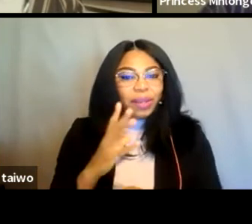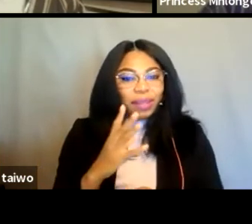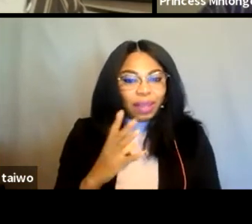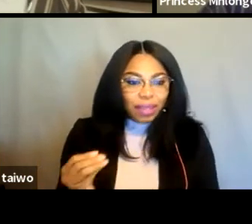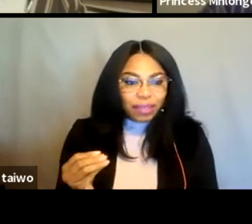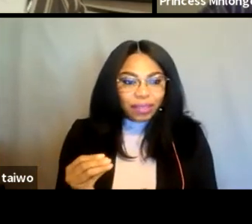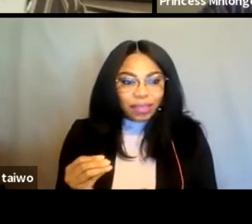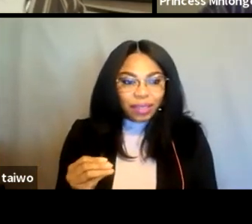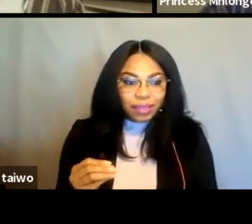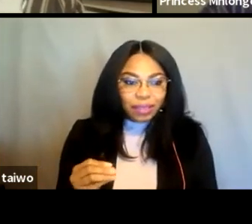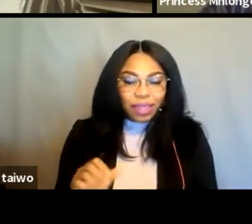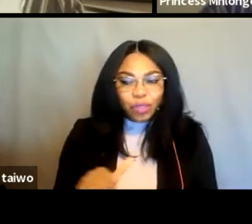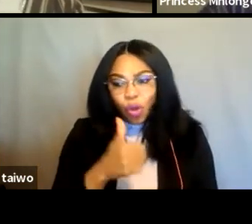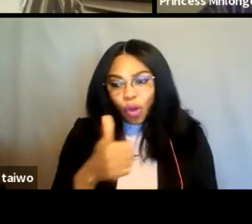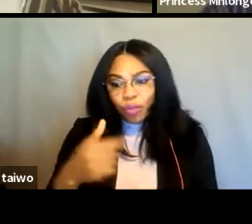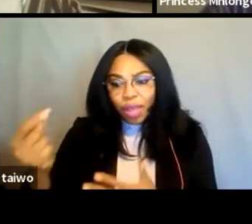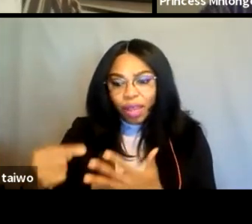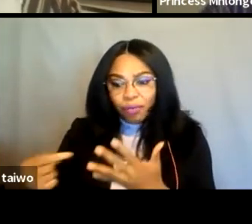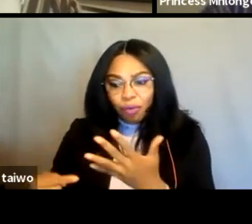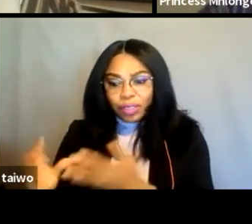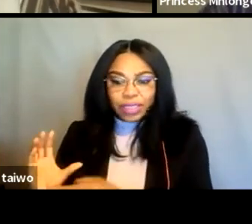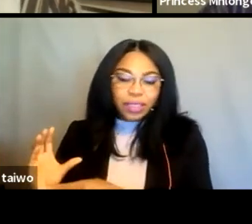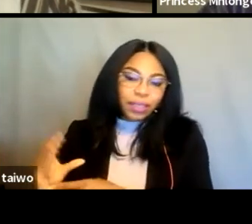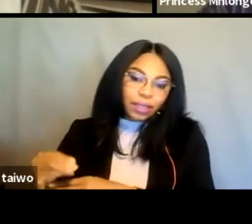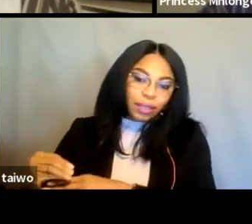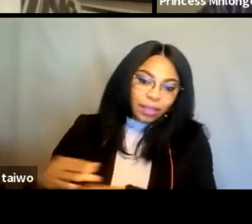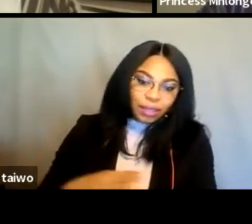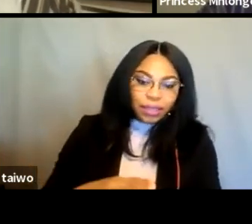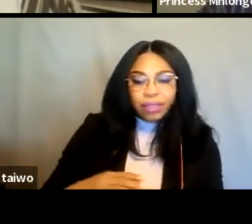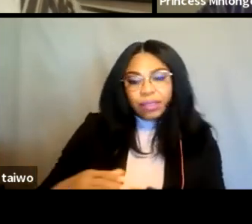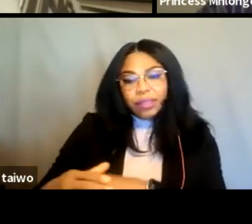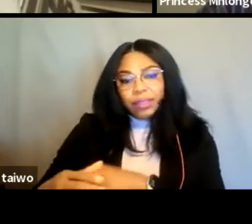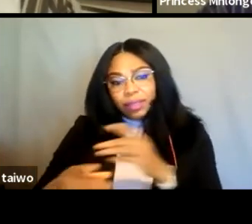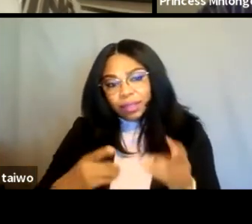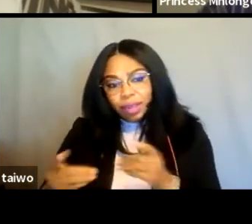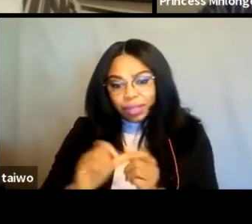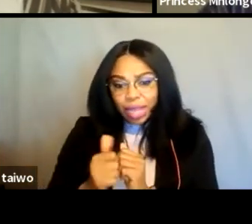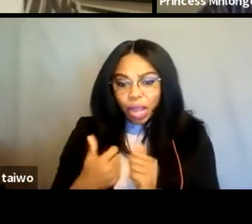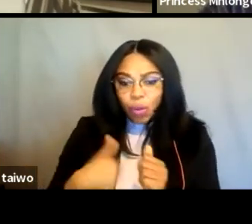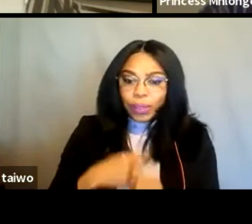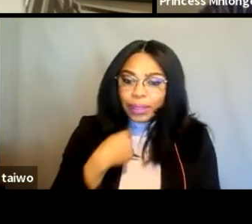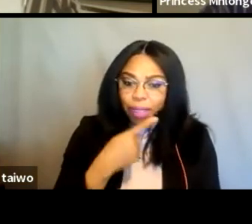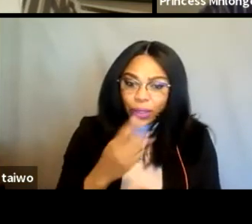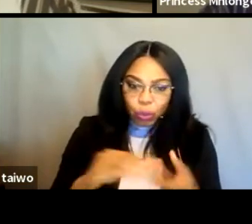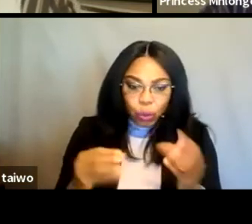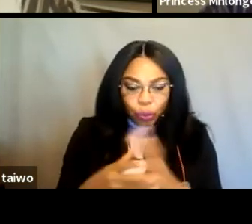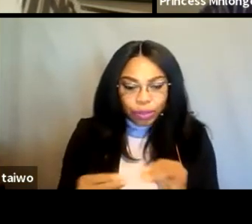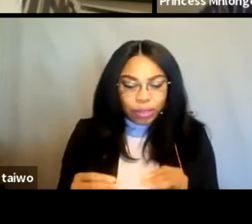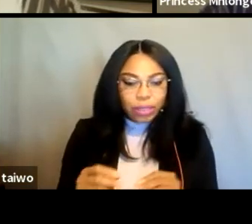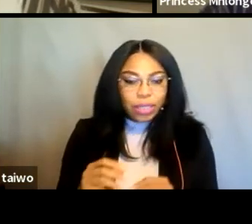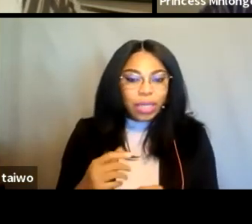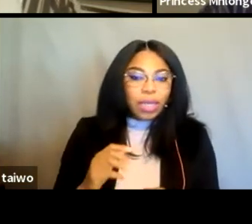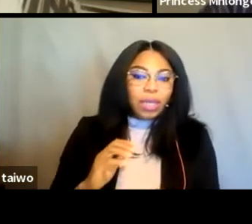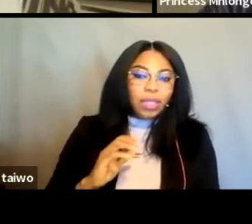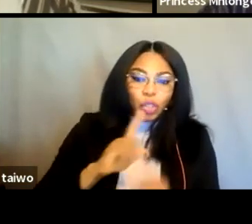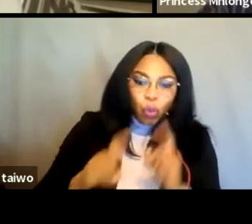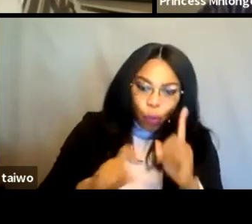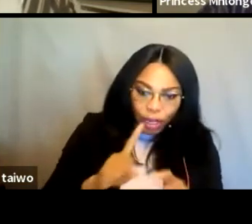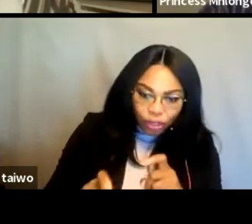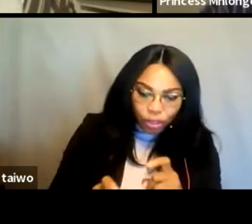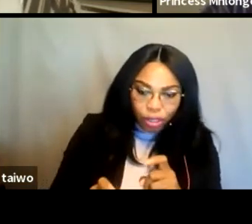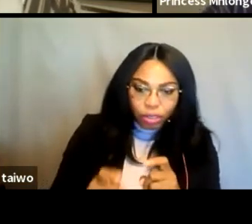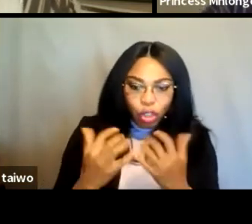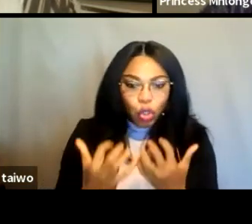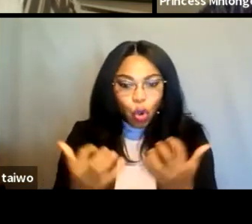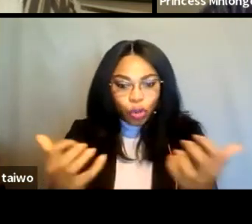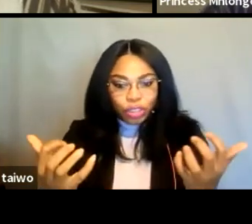And the other forces, unseen forces that direct how we tell stories, the question we ask, the audience we're